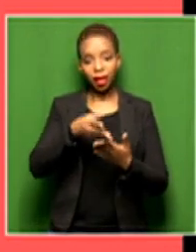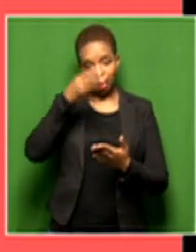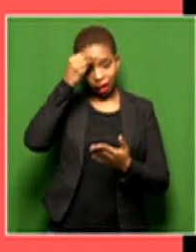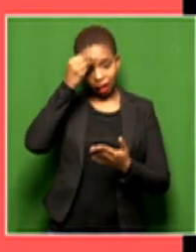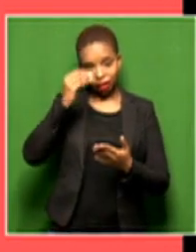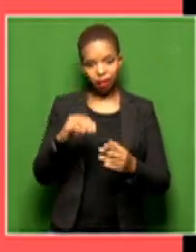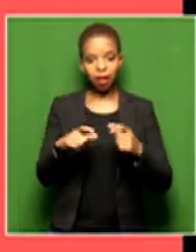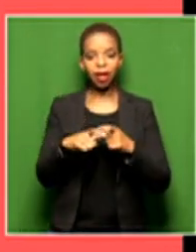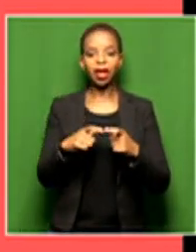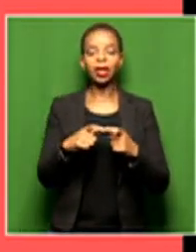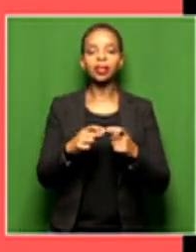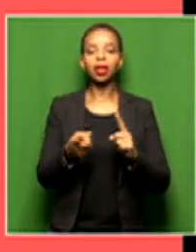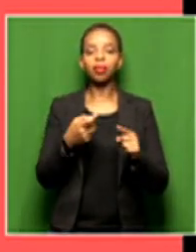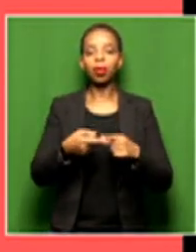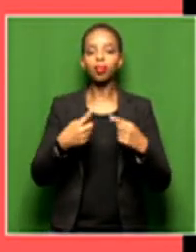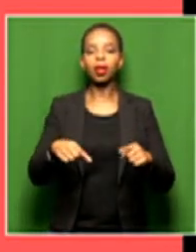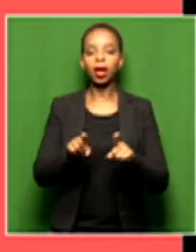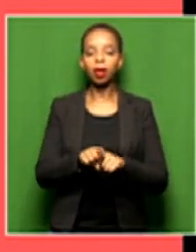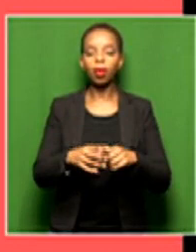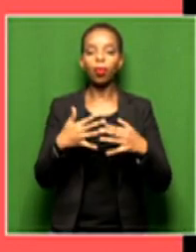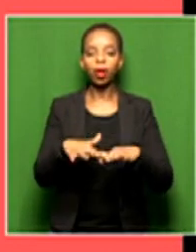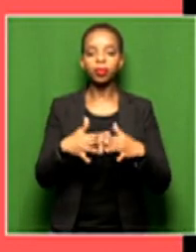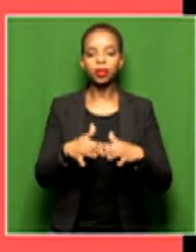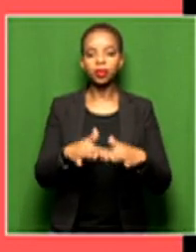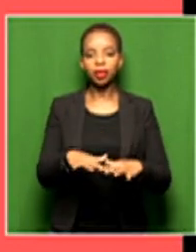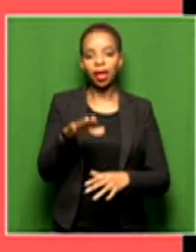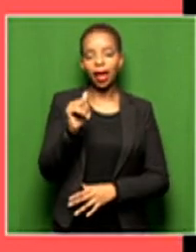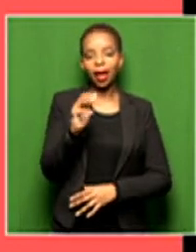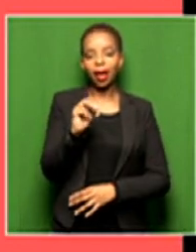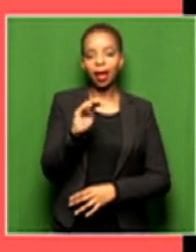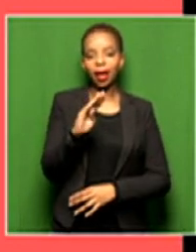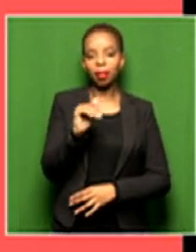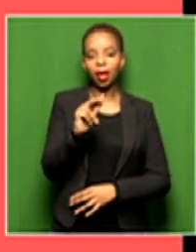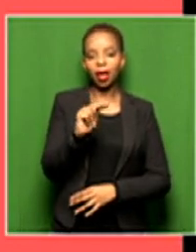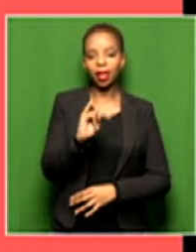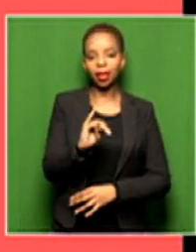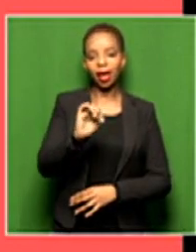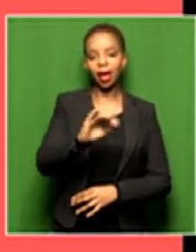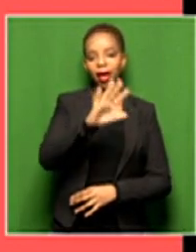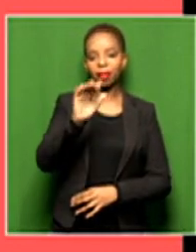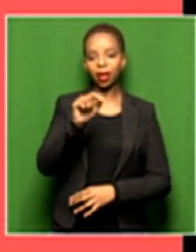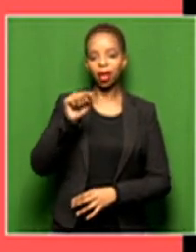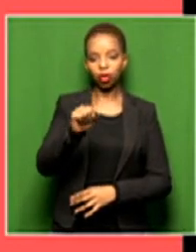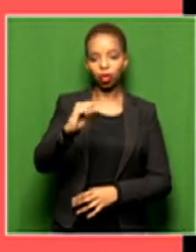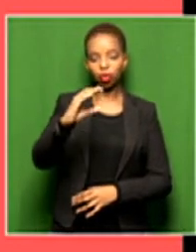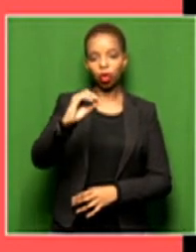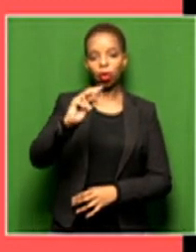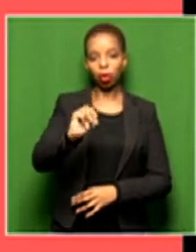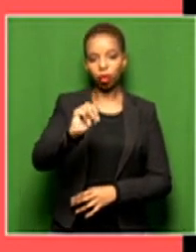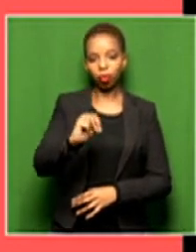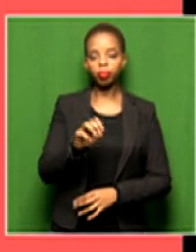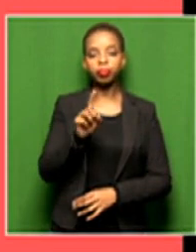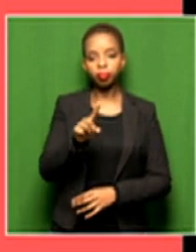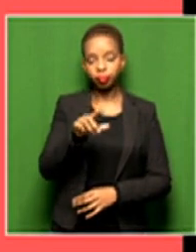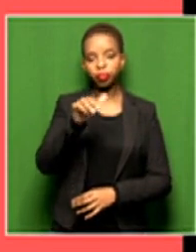our website, which is ambaniafrica.com. And then on the Google Play Store or on the Apple App Store, the app itself